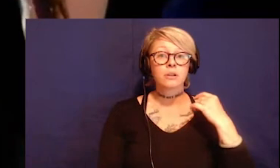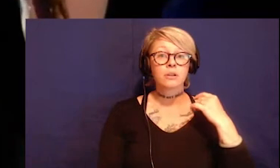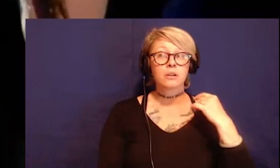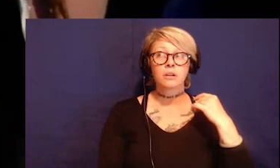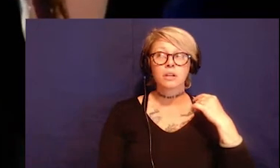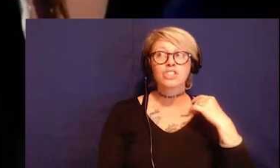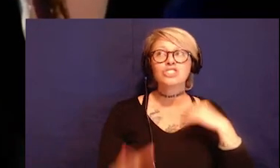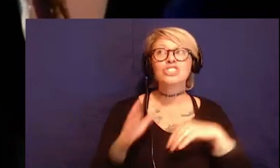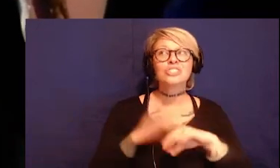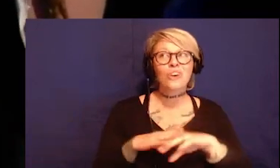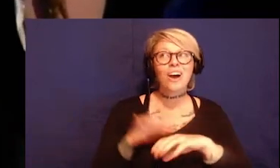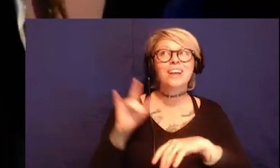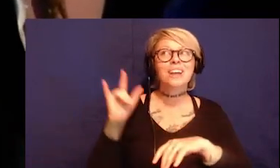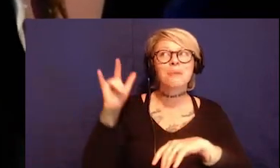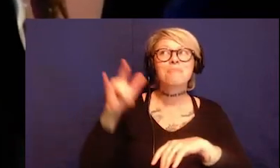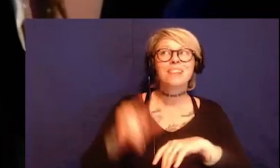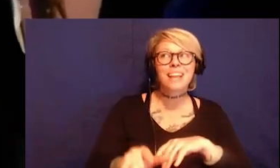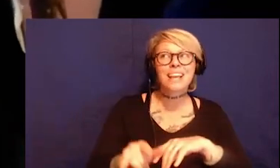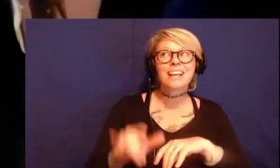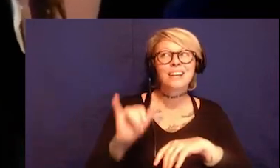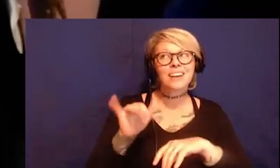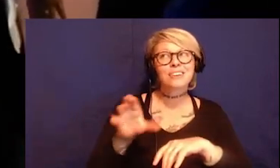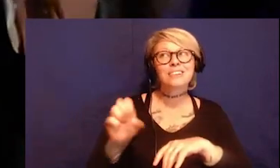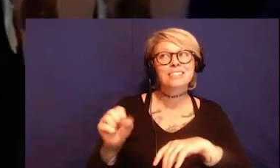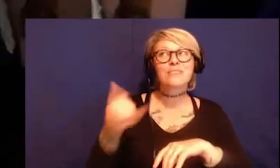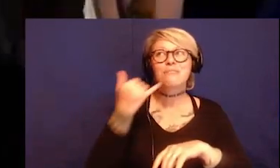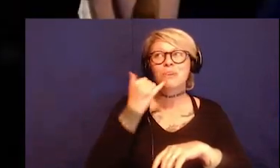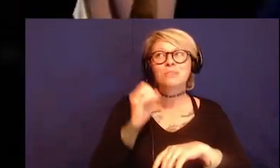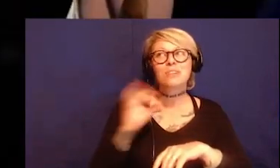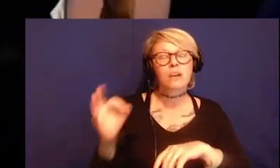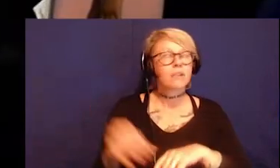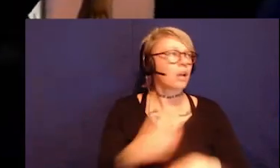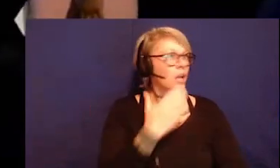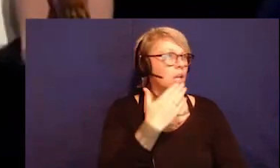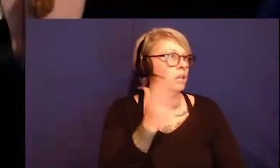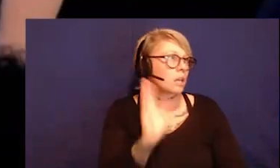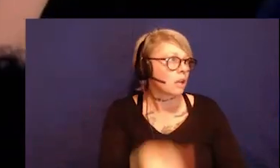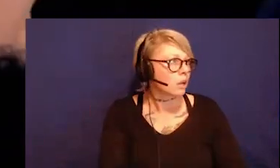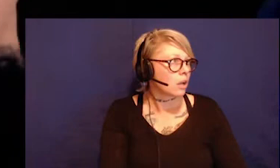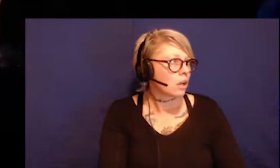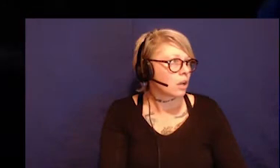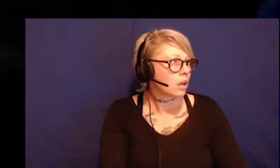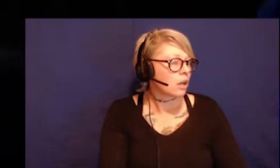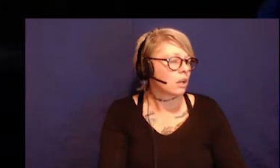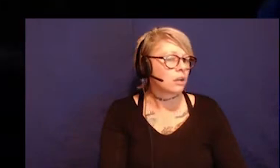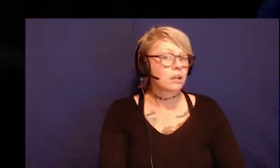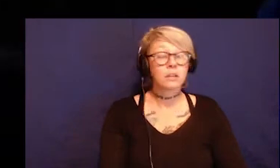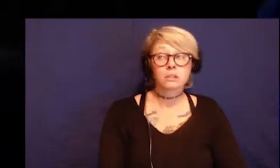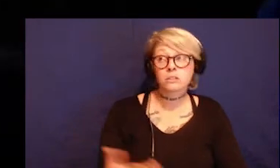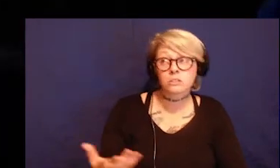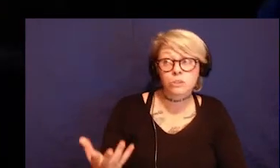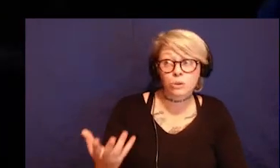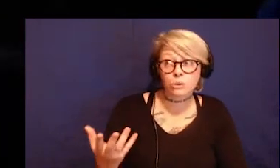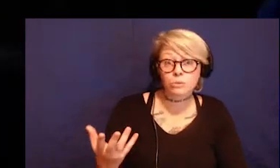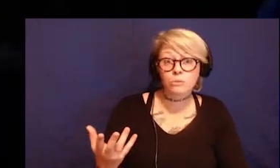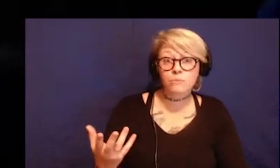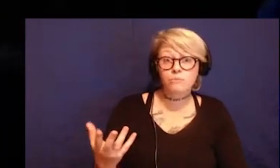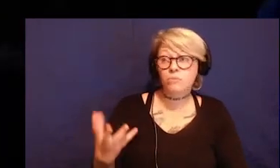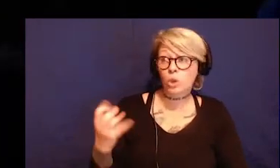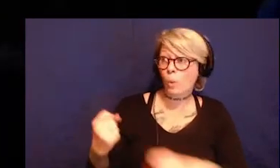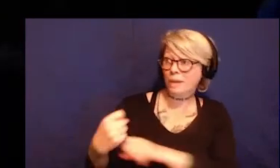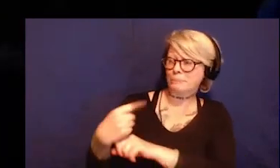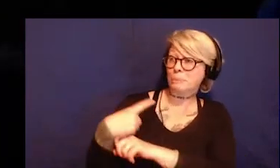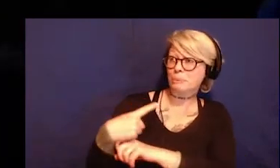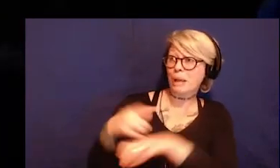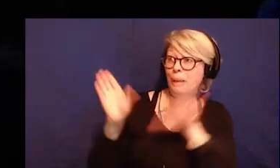She's on a flight, Iris. Her phone's off. I know that. So what? Did you want her to send her